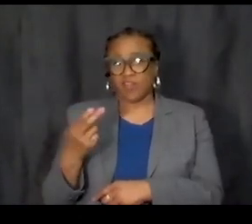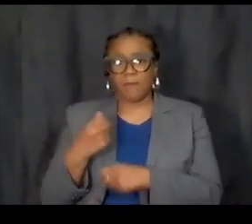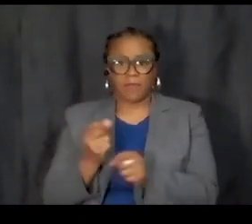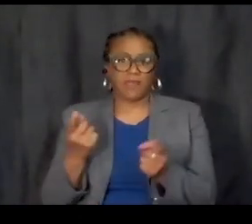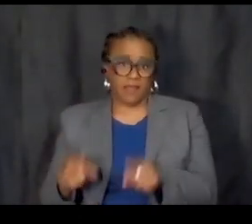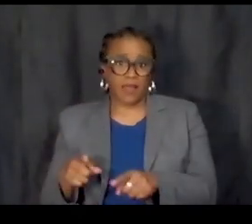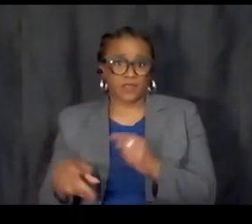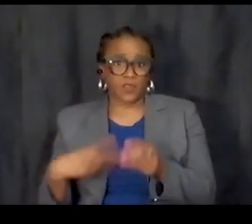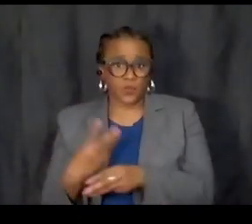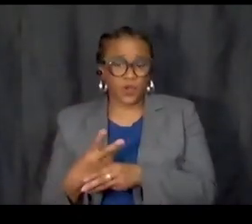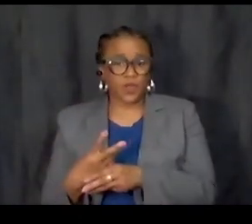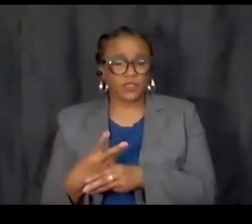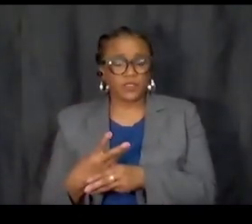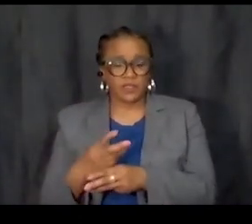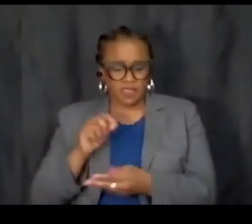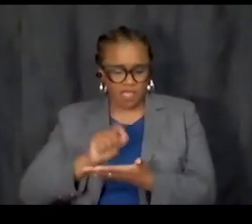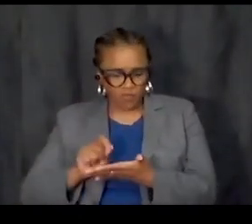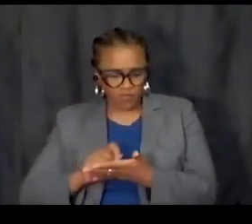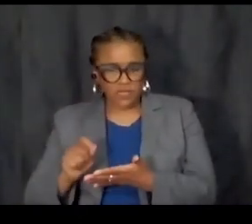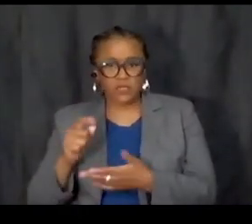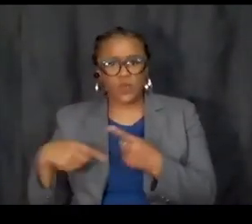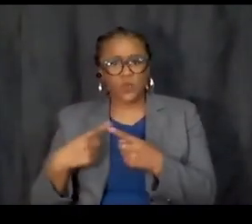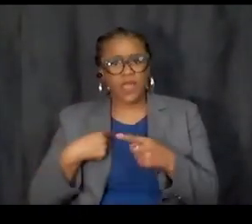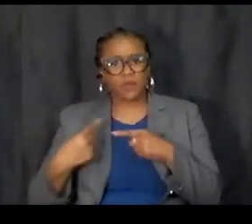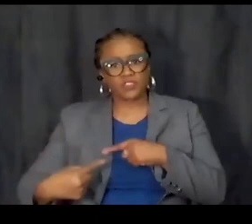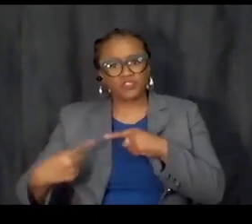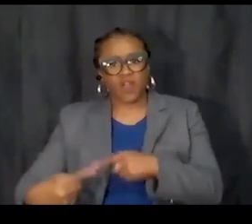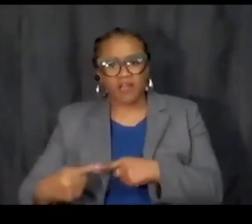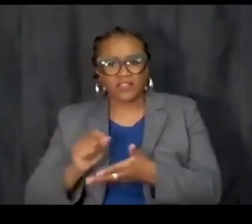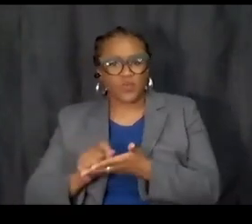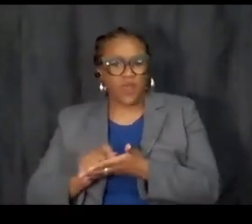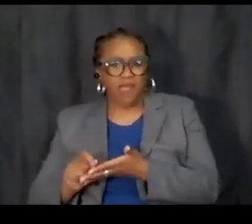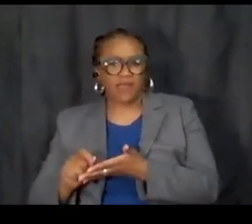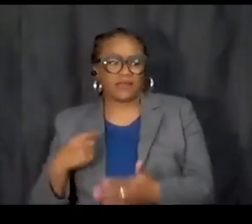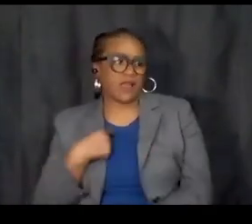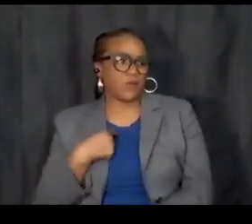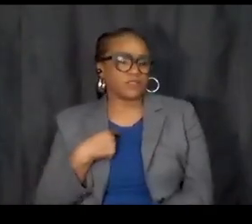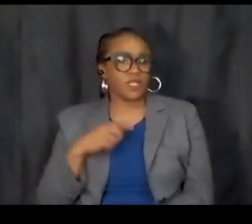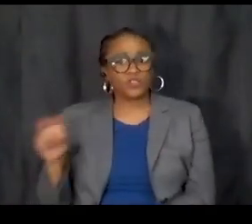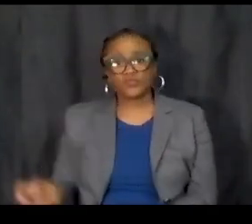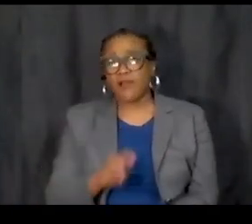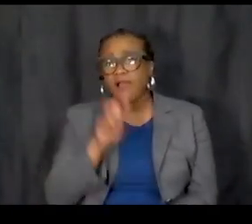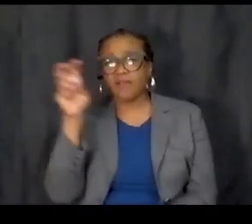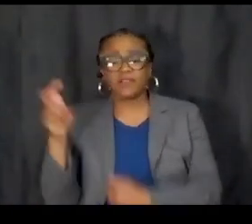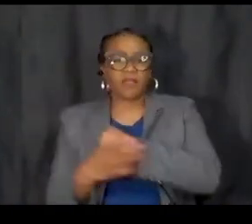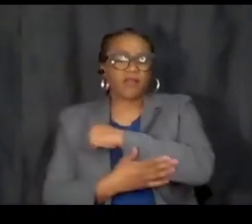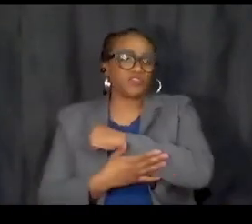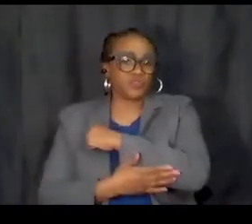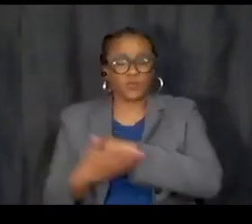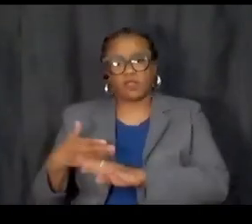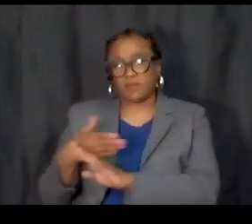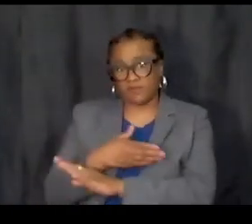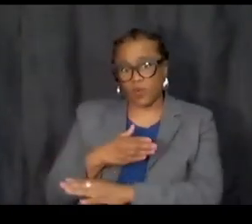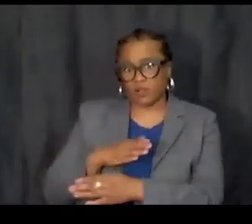It emerged from me at a time where I was struggling to write, and I was traveling the country, this is before the